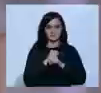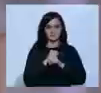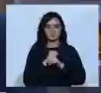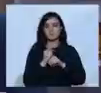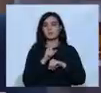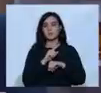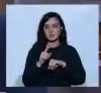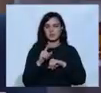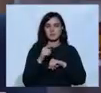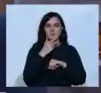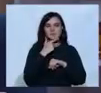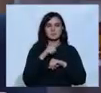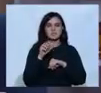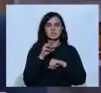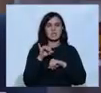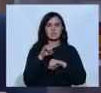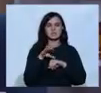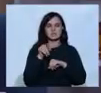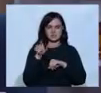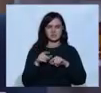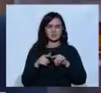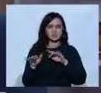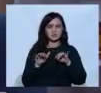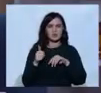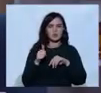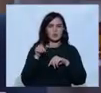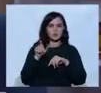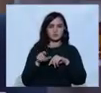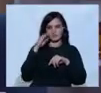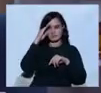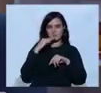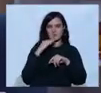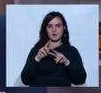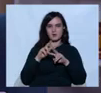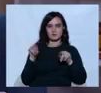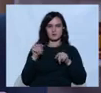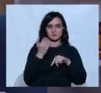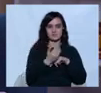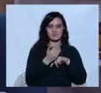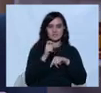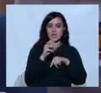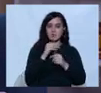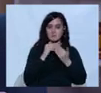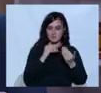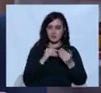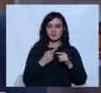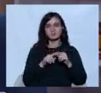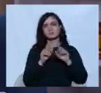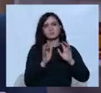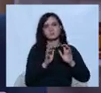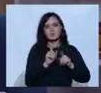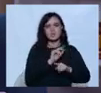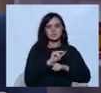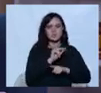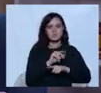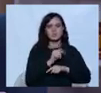Mm-hmm. And now that brings us to our second main theme of the divine quality of mercy. Now, Portia